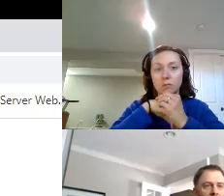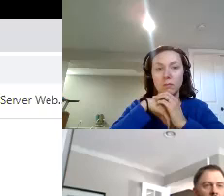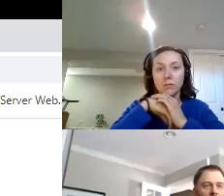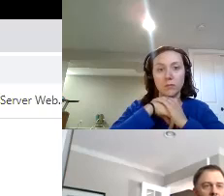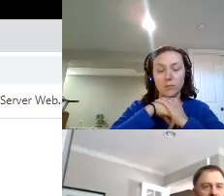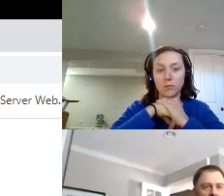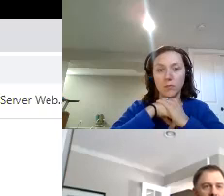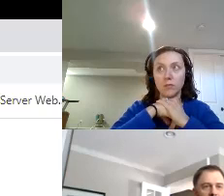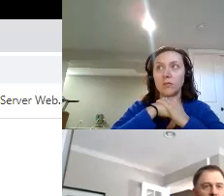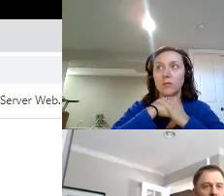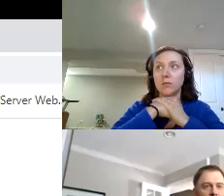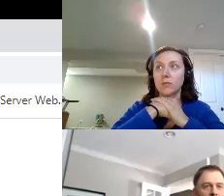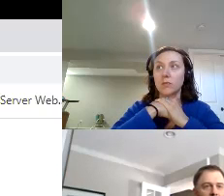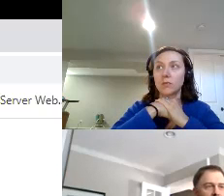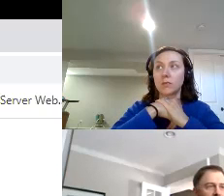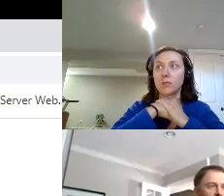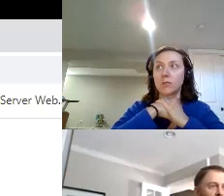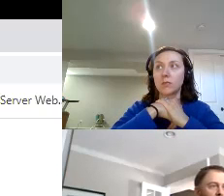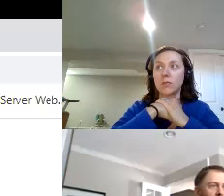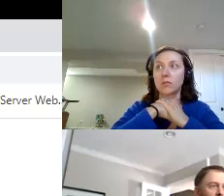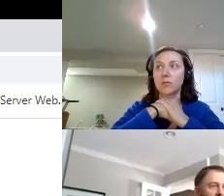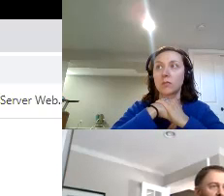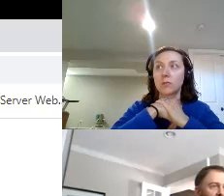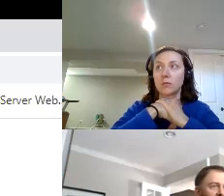needs, substance use initiation, substance use